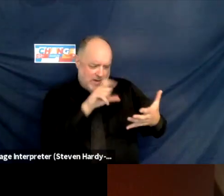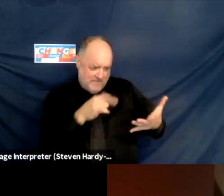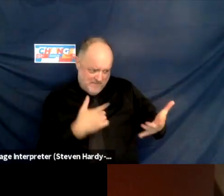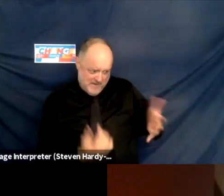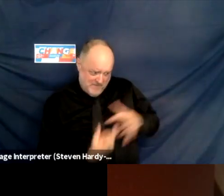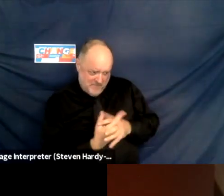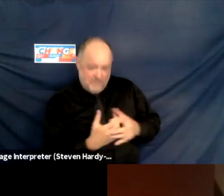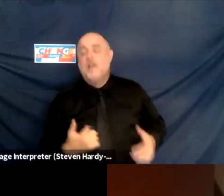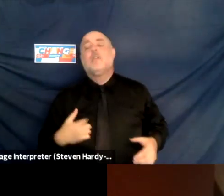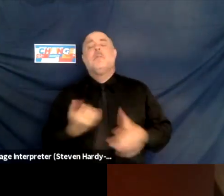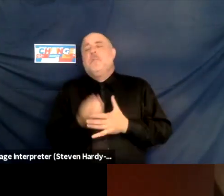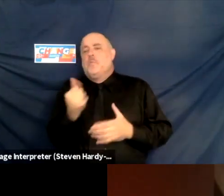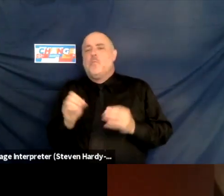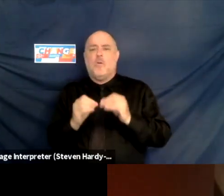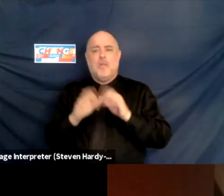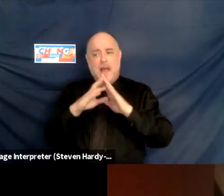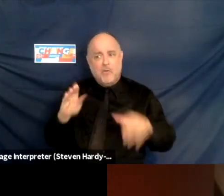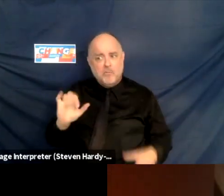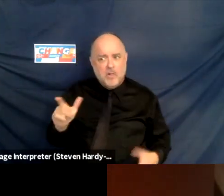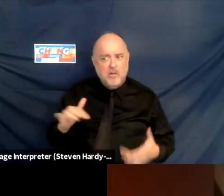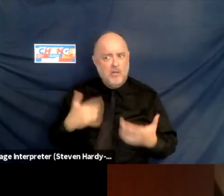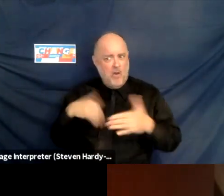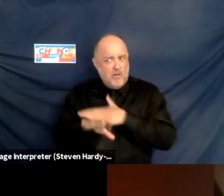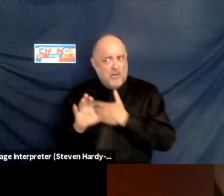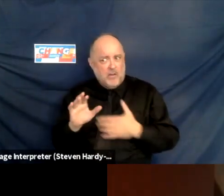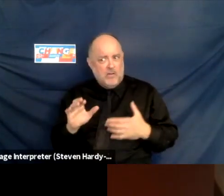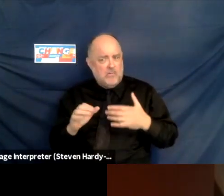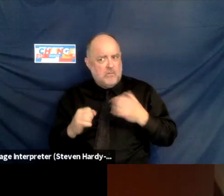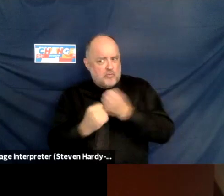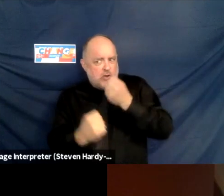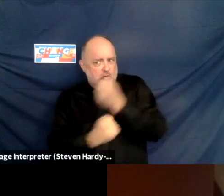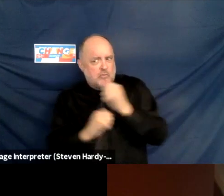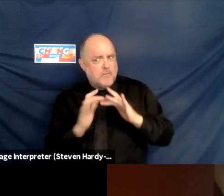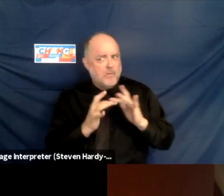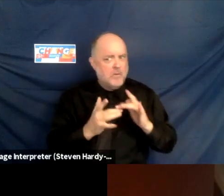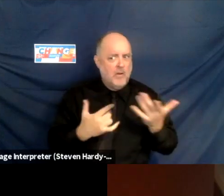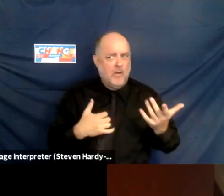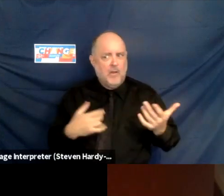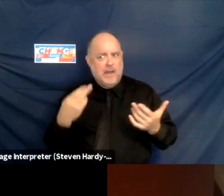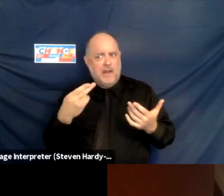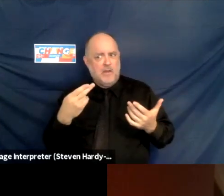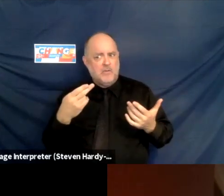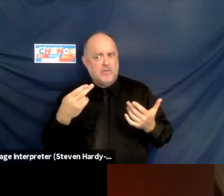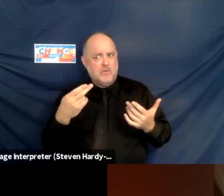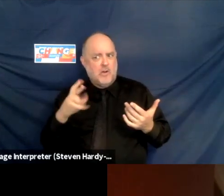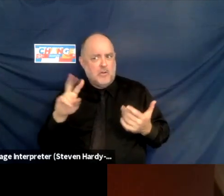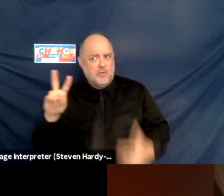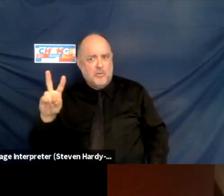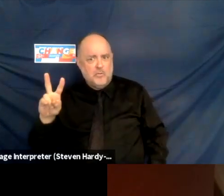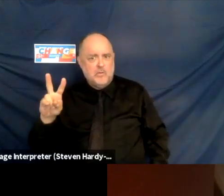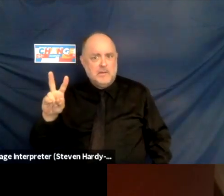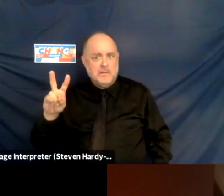are they under the infrastructure, the larger HR2 or the larger transportation reauthorization? And the answer